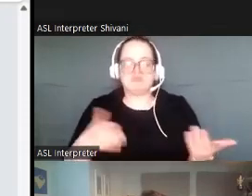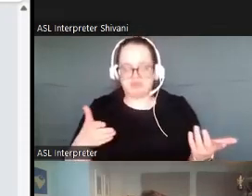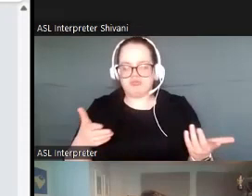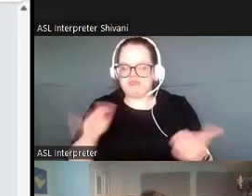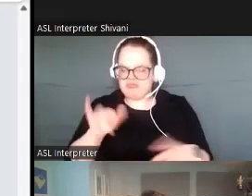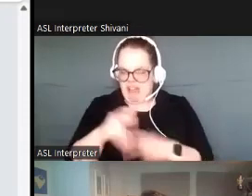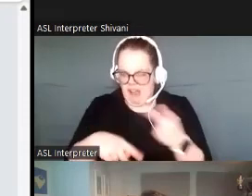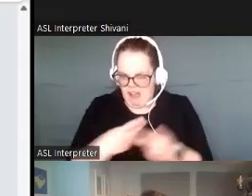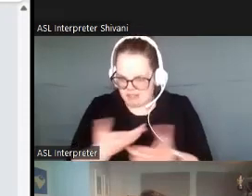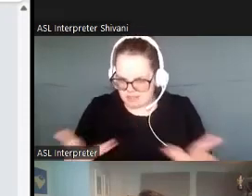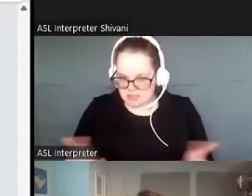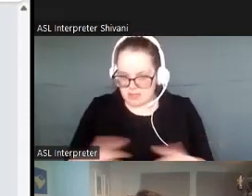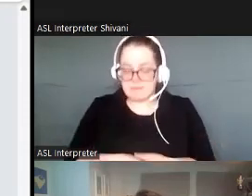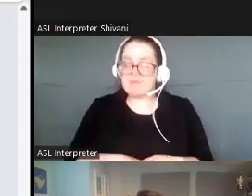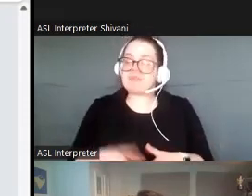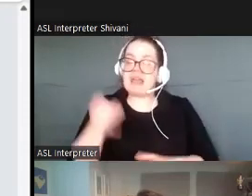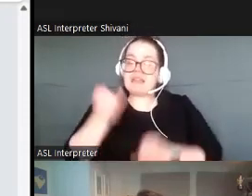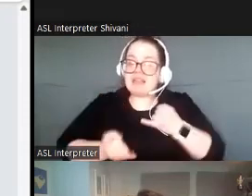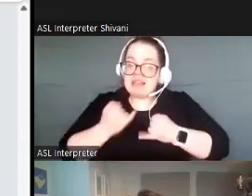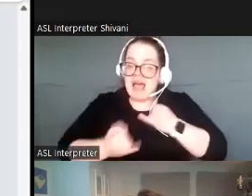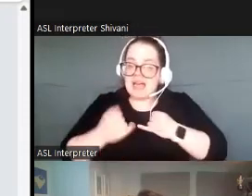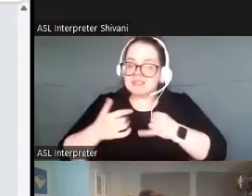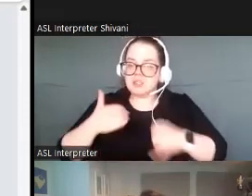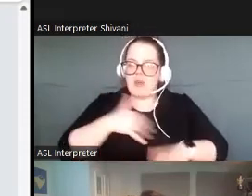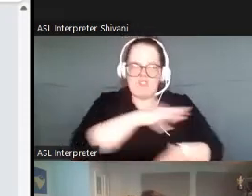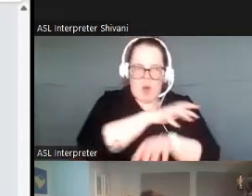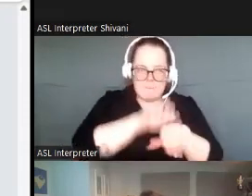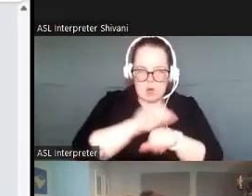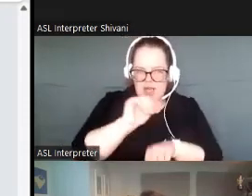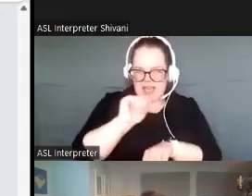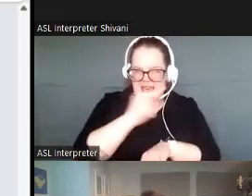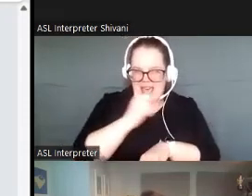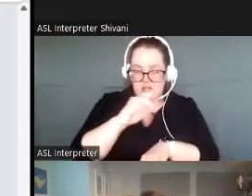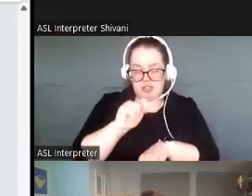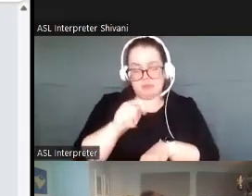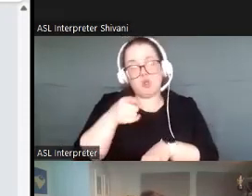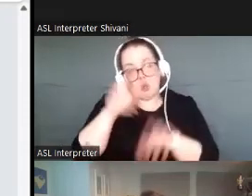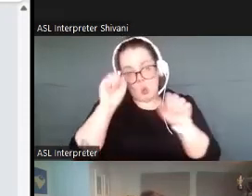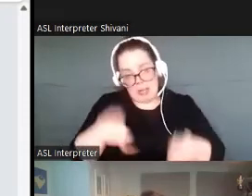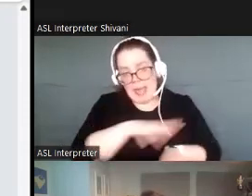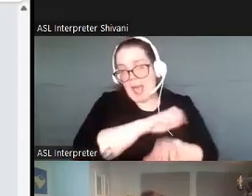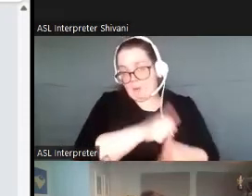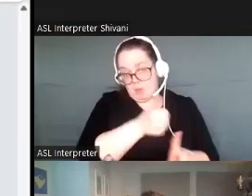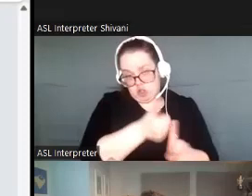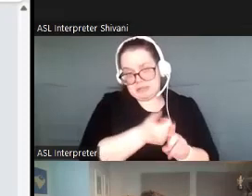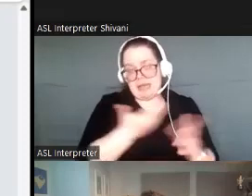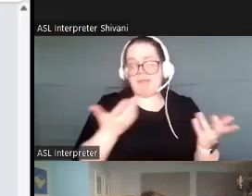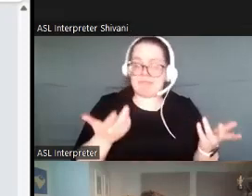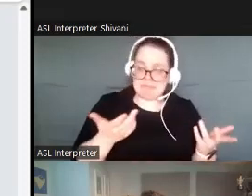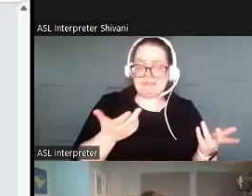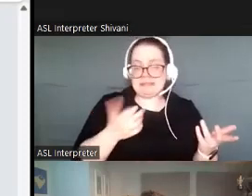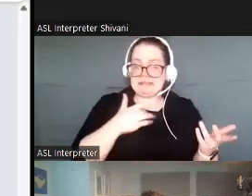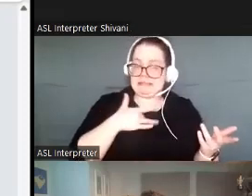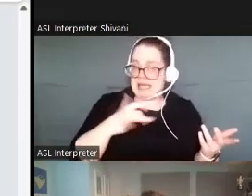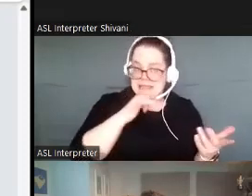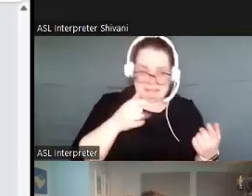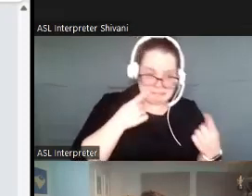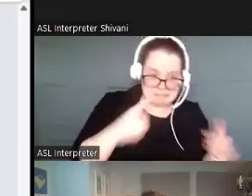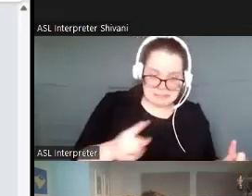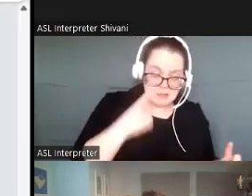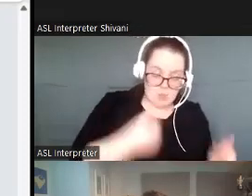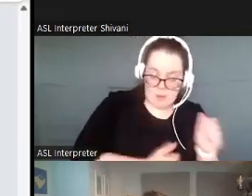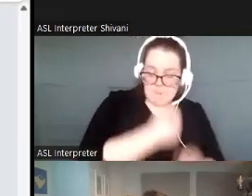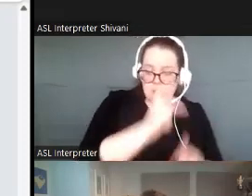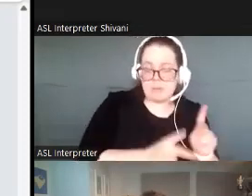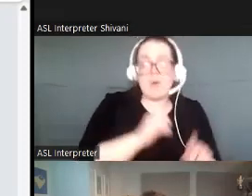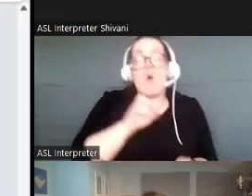agent. We can either you can book yourself, which is pretty unsuccessful for most people, or we can get 2 different booking